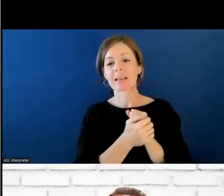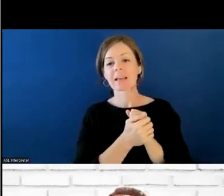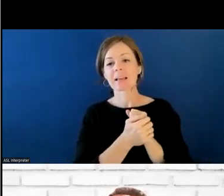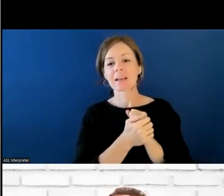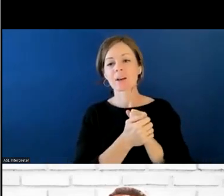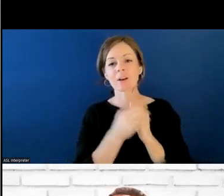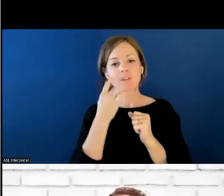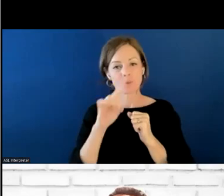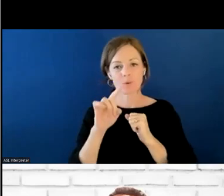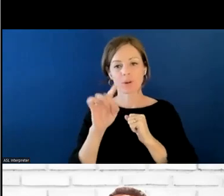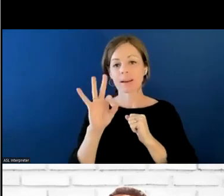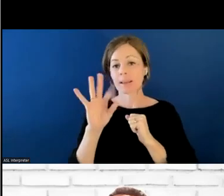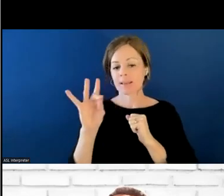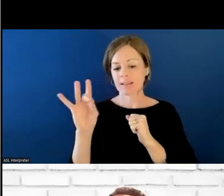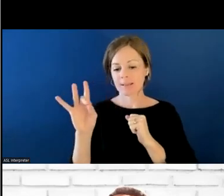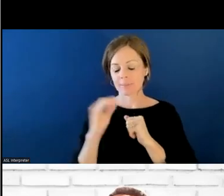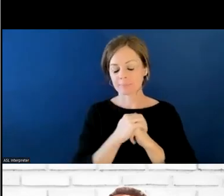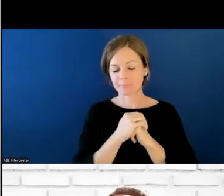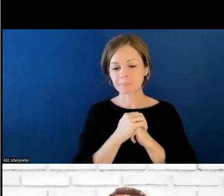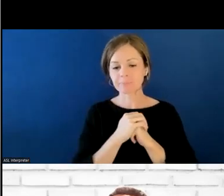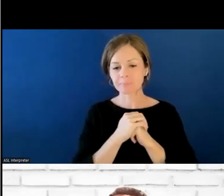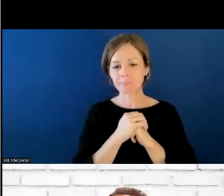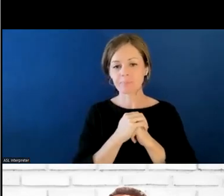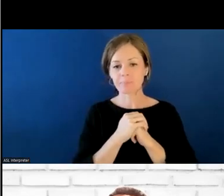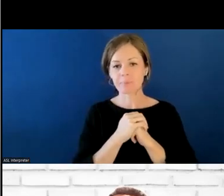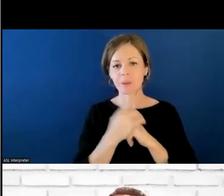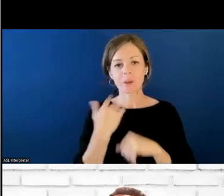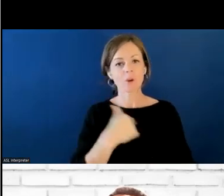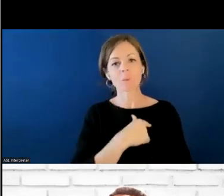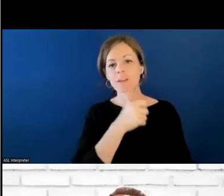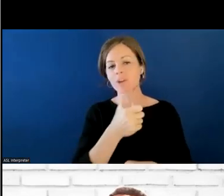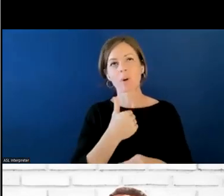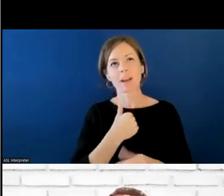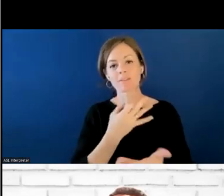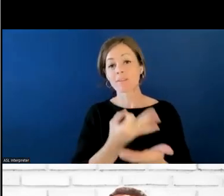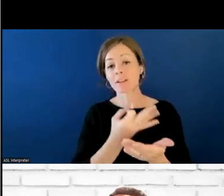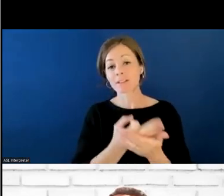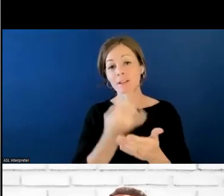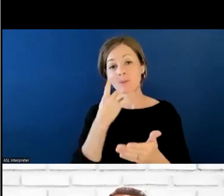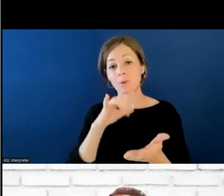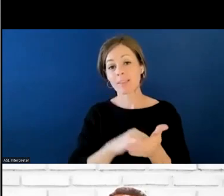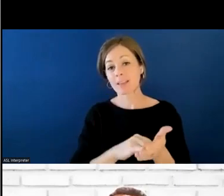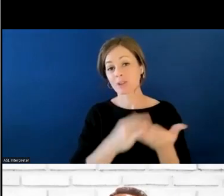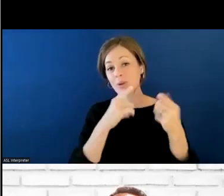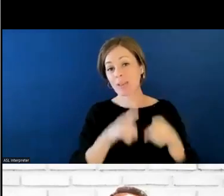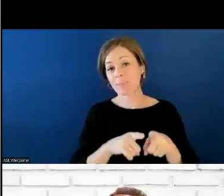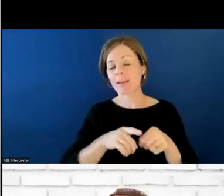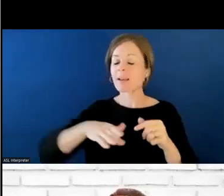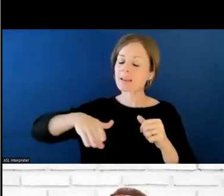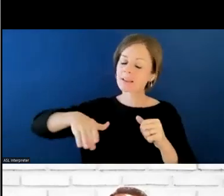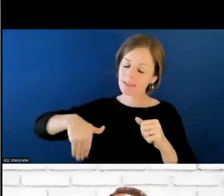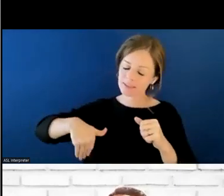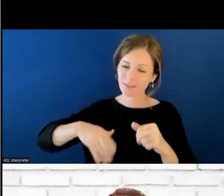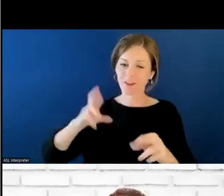for 988. We don't quite have the funding for that to happen yet.